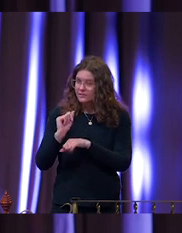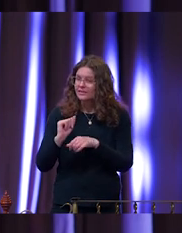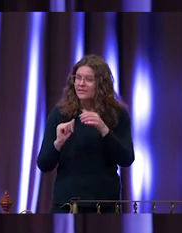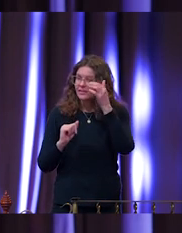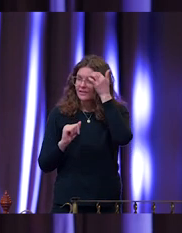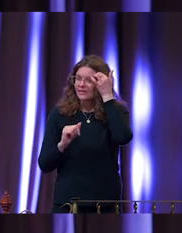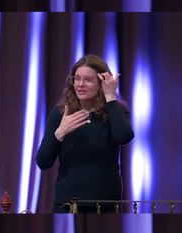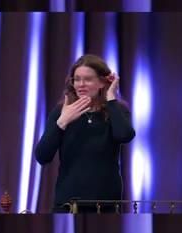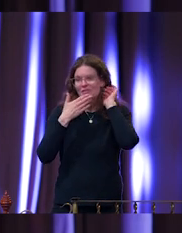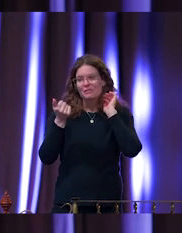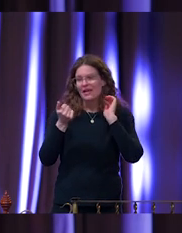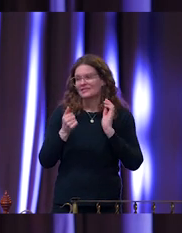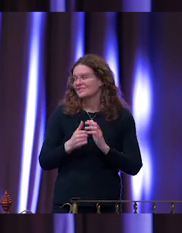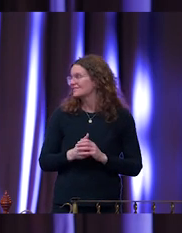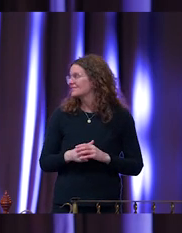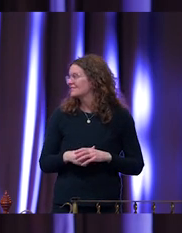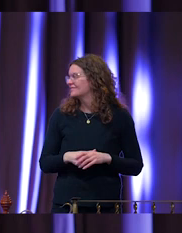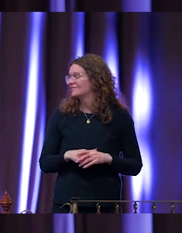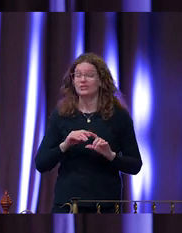the best part of the gig, is going out and seeing shows.